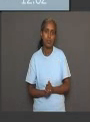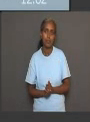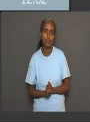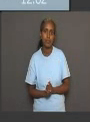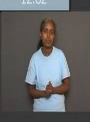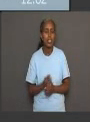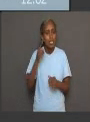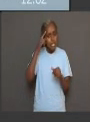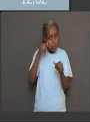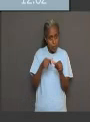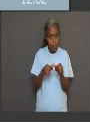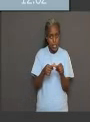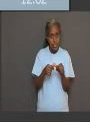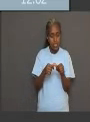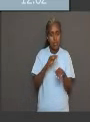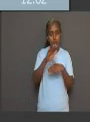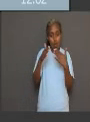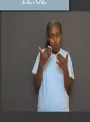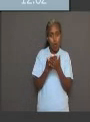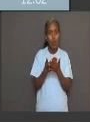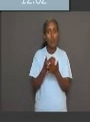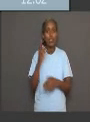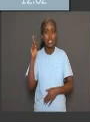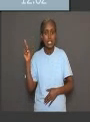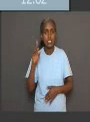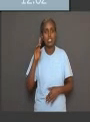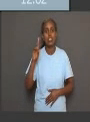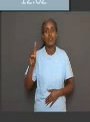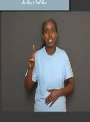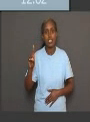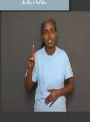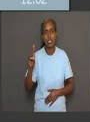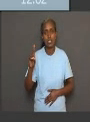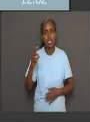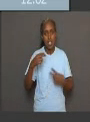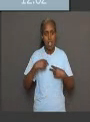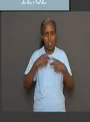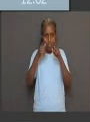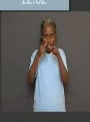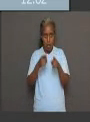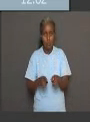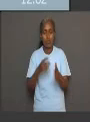values. Remember that all of these deviations have absolute